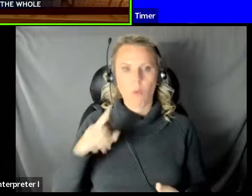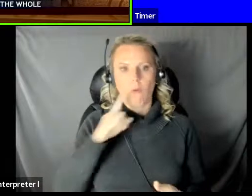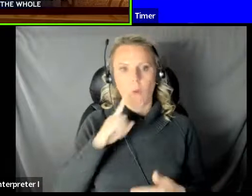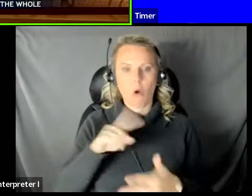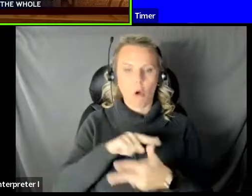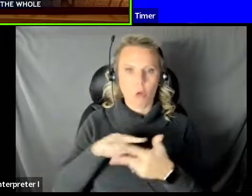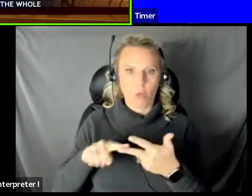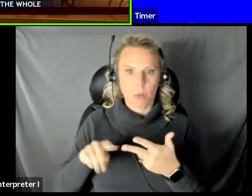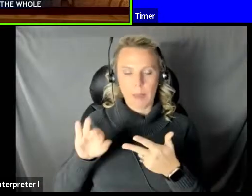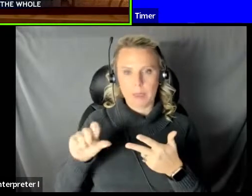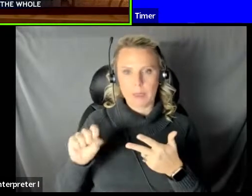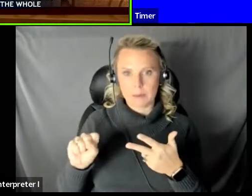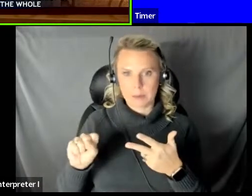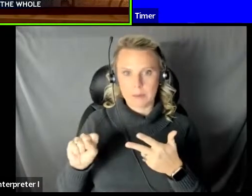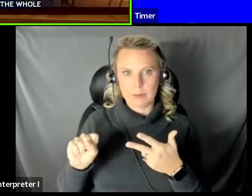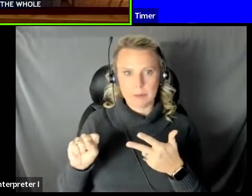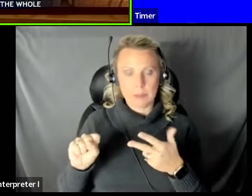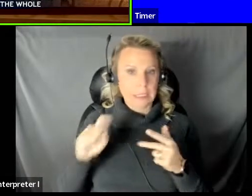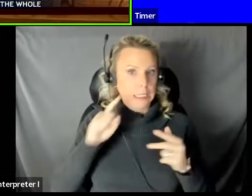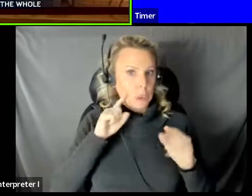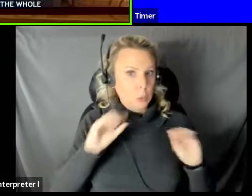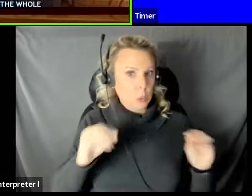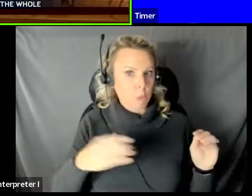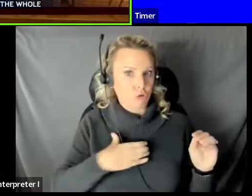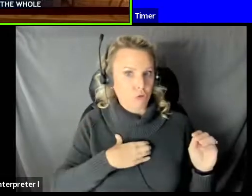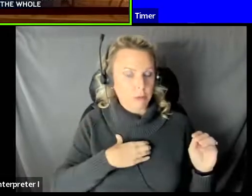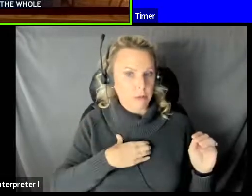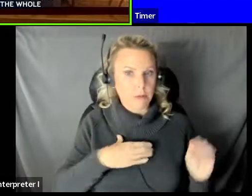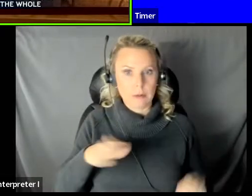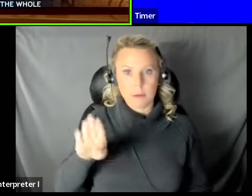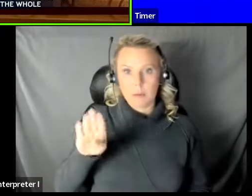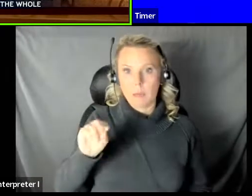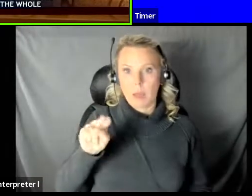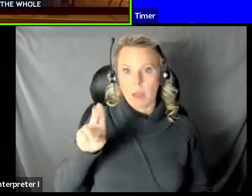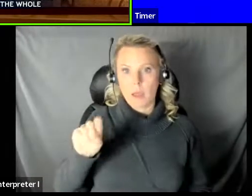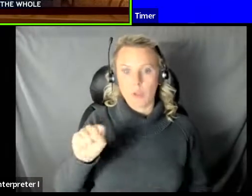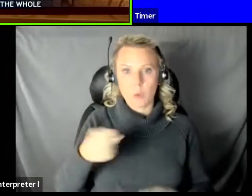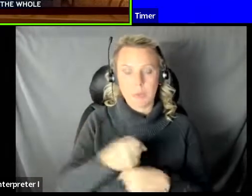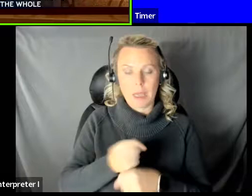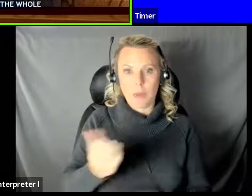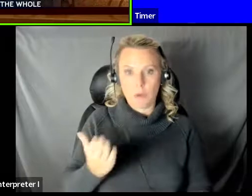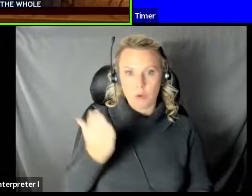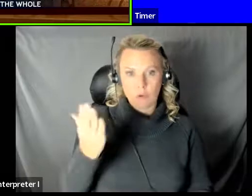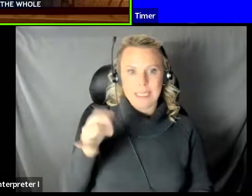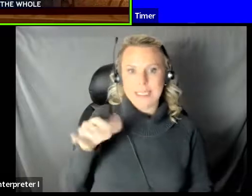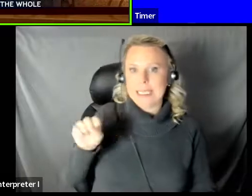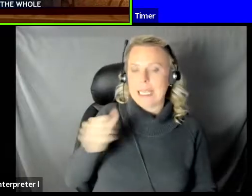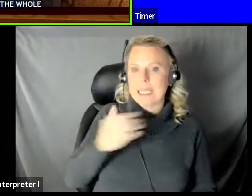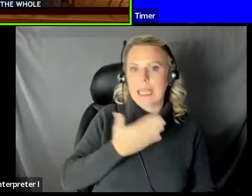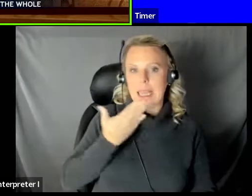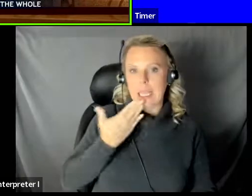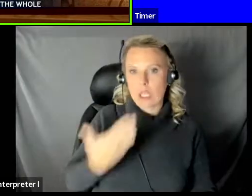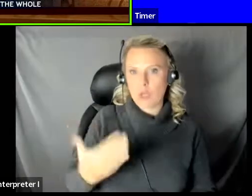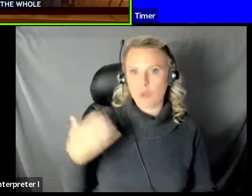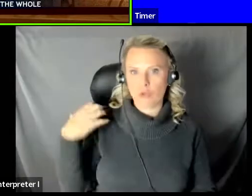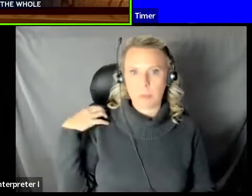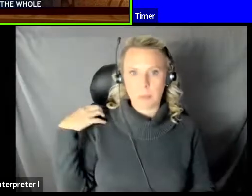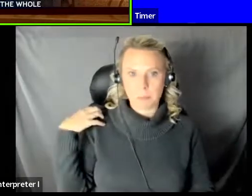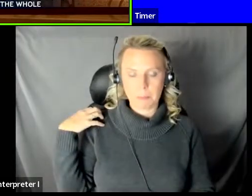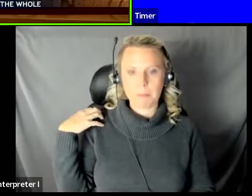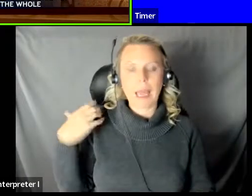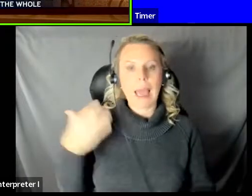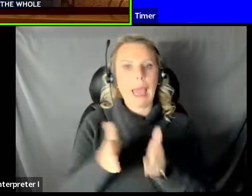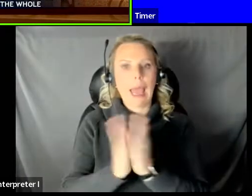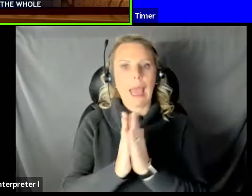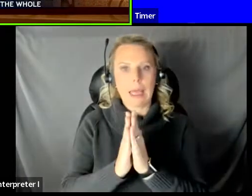three bills. Hearing no objection, Councilmember Bonds, do you want to make that motion? Yes, thank you, Chairman. I ask